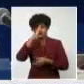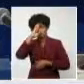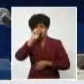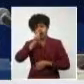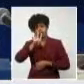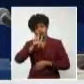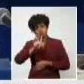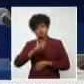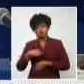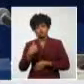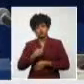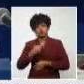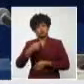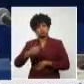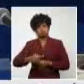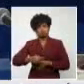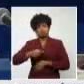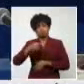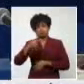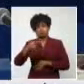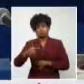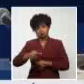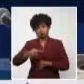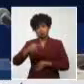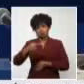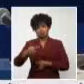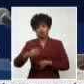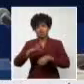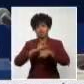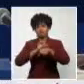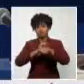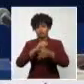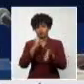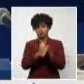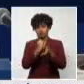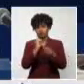is why, regardless of being on the 14th place,